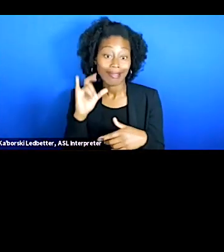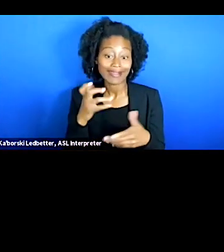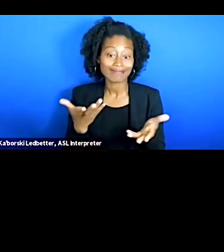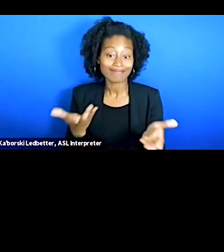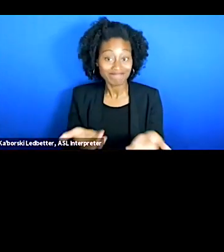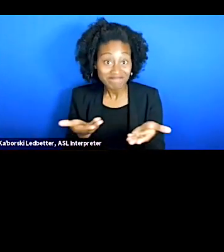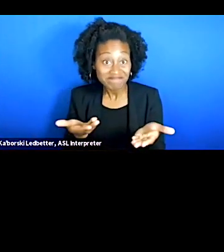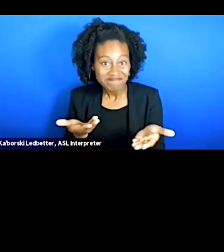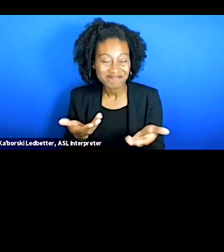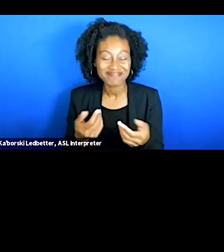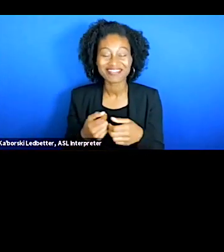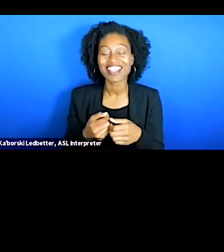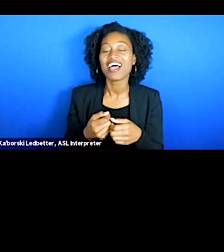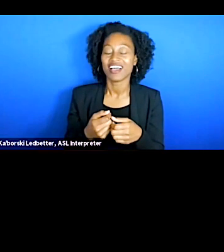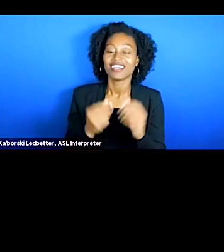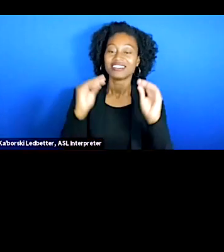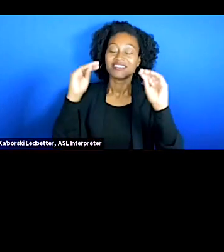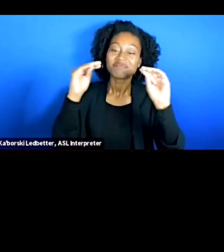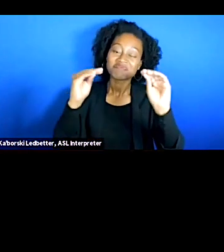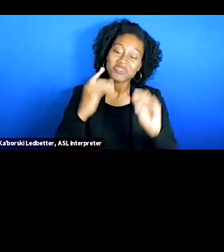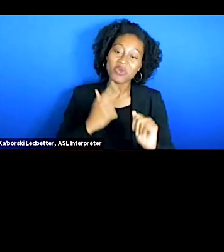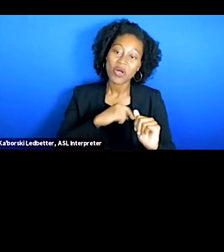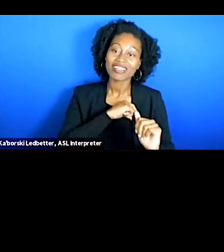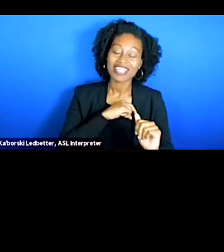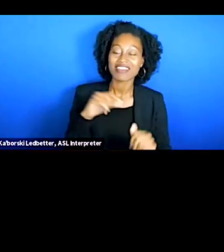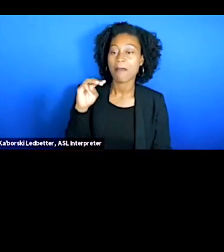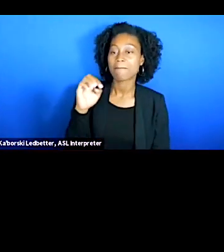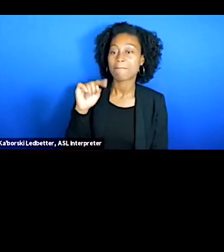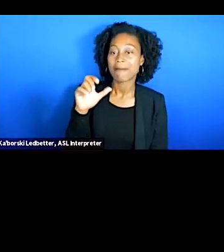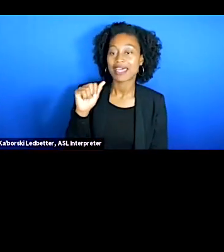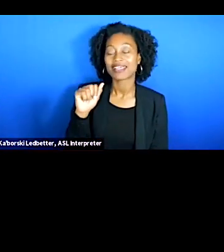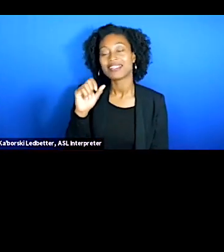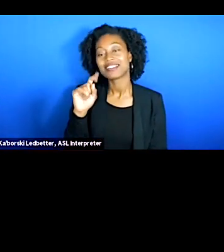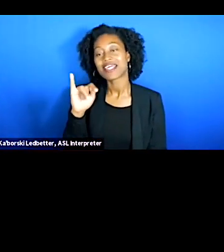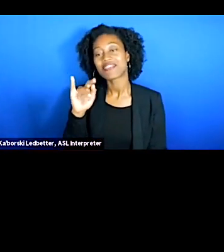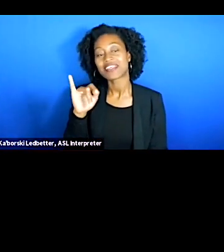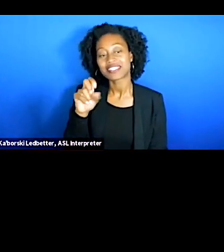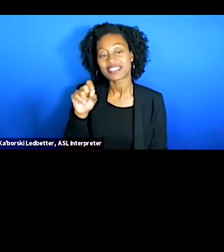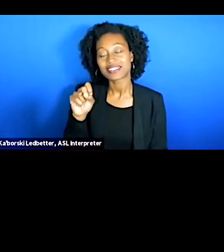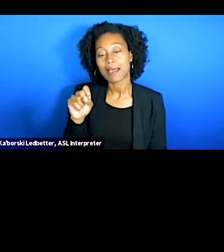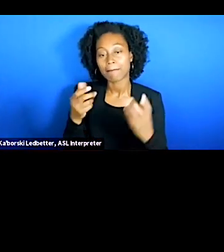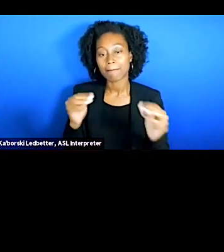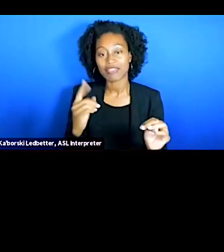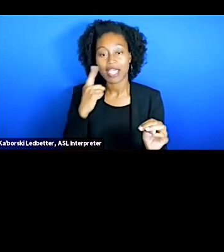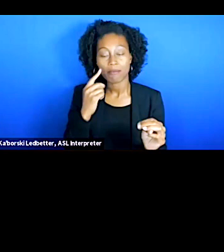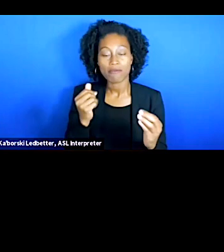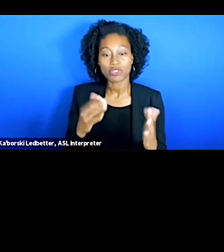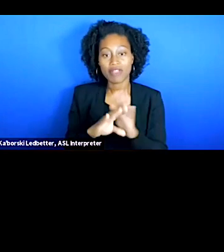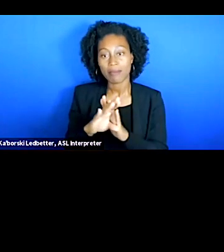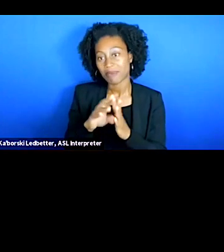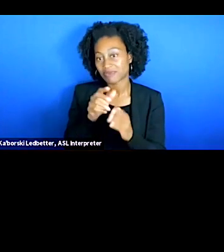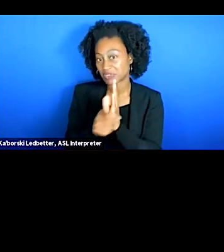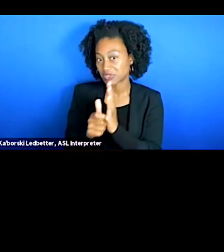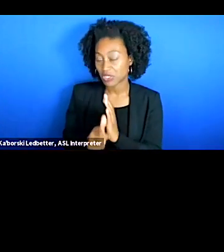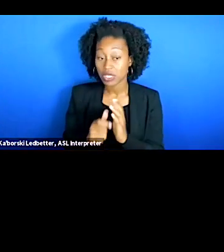today, to teach qualitative metasynthesis methods and metasynthesis proposal development skills, with a special emphasis